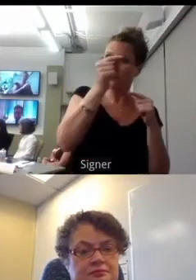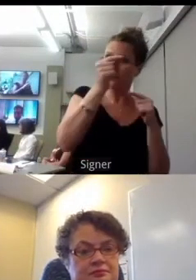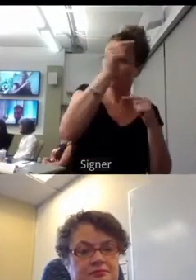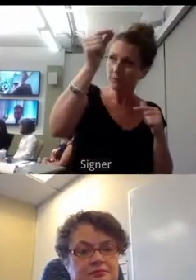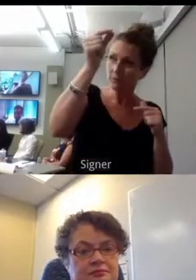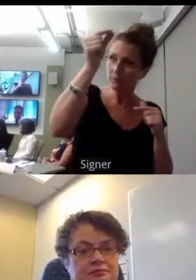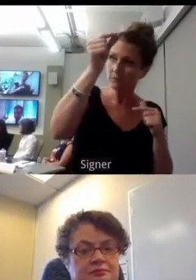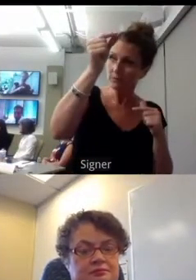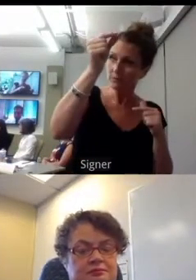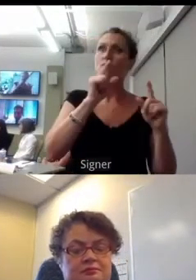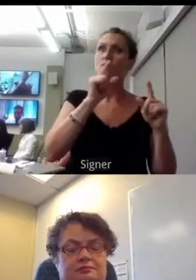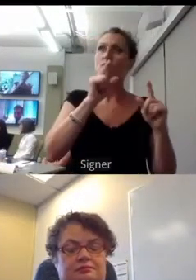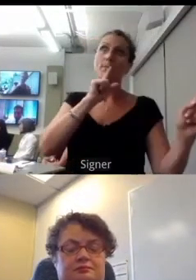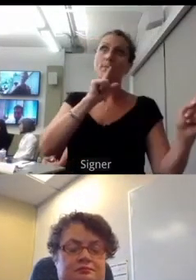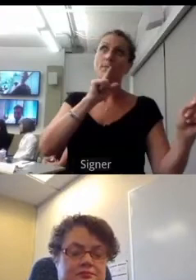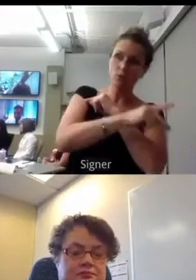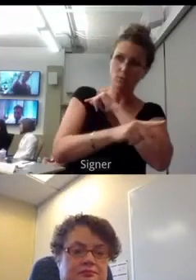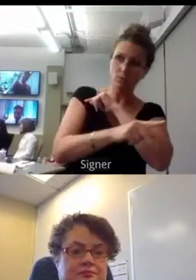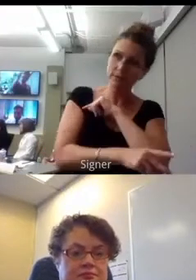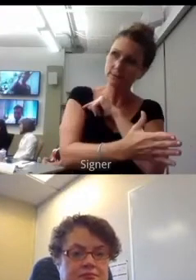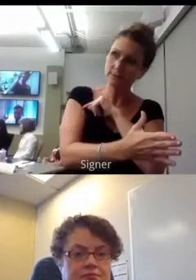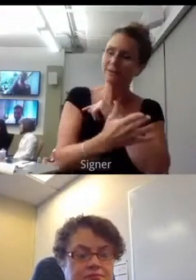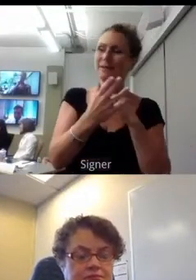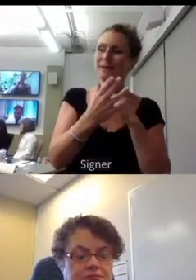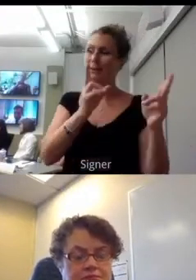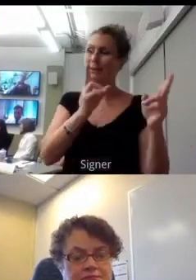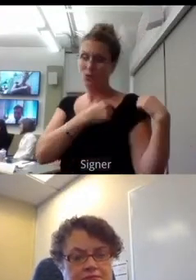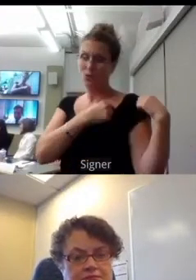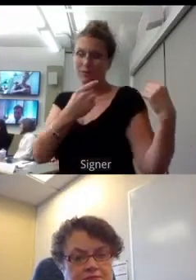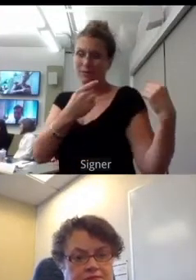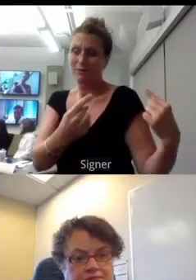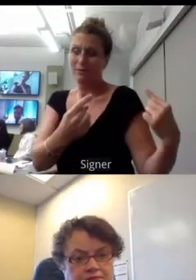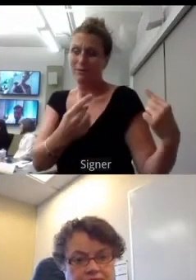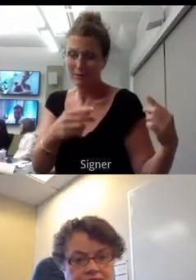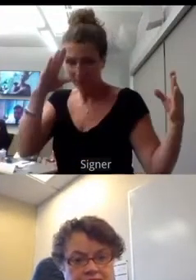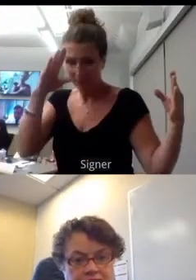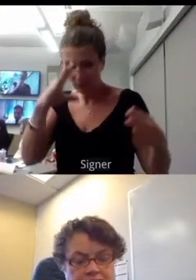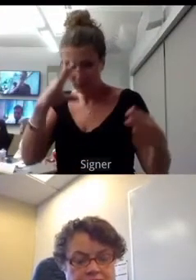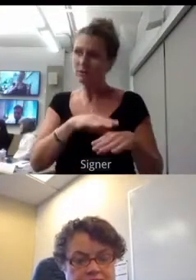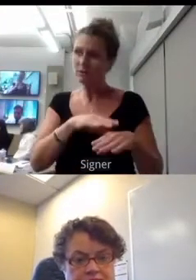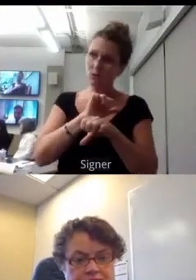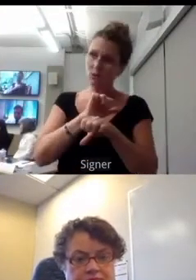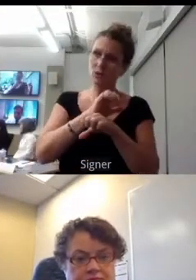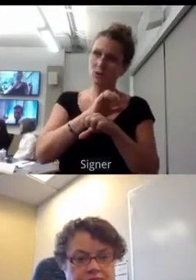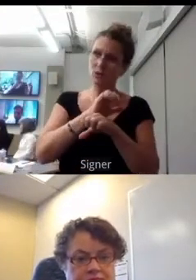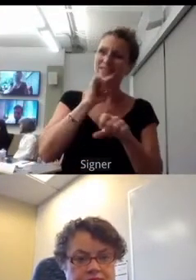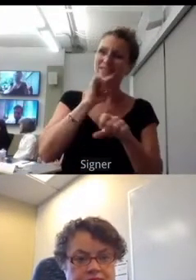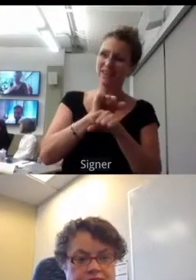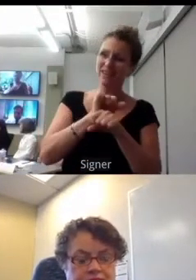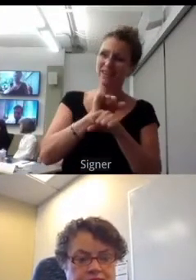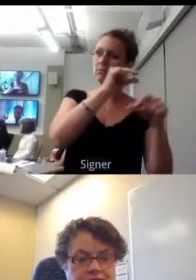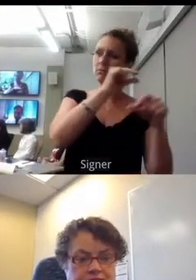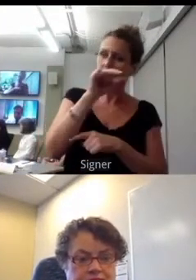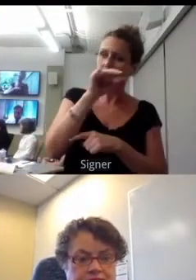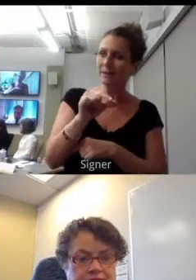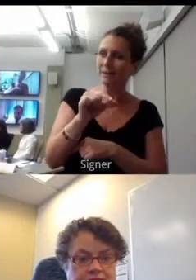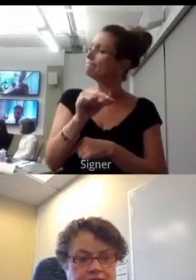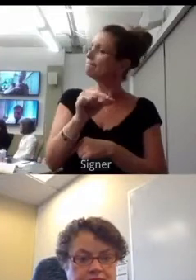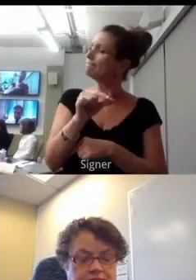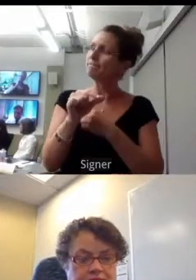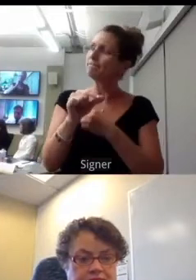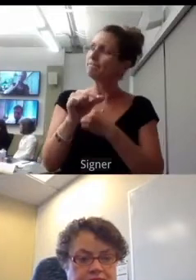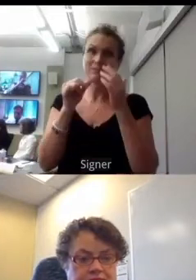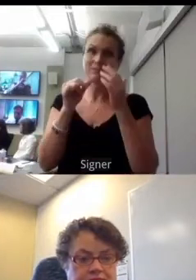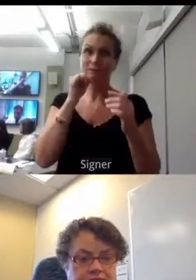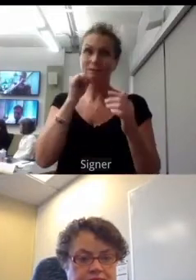historically focuses really on the workings of government, isn't necessarily tasked or tied to the private sector. In the